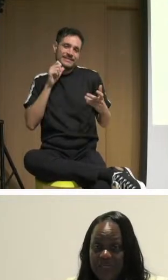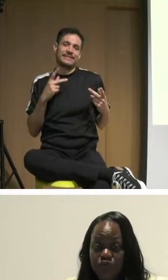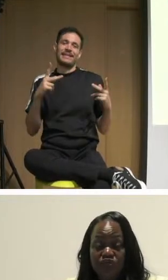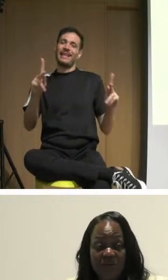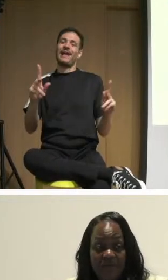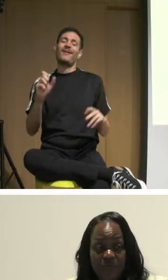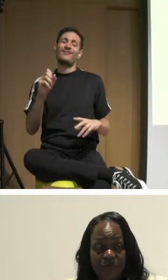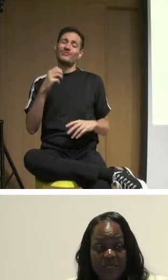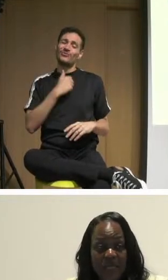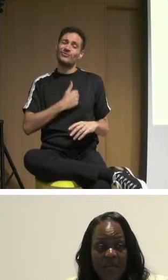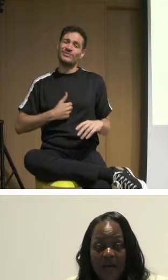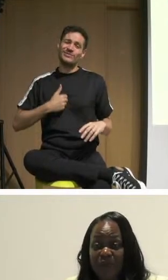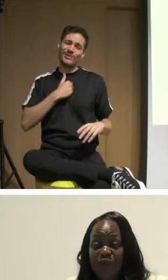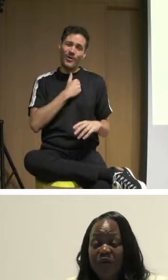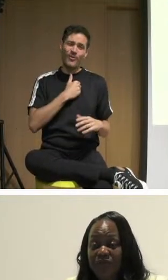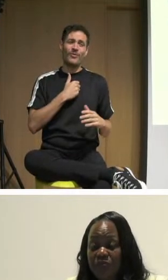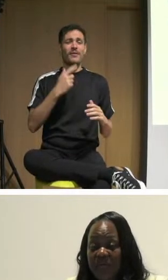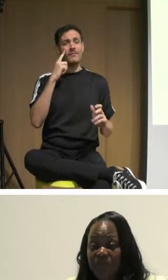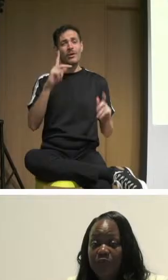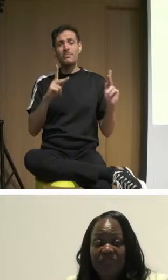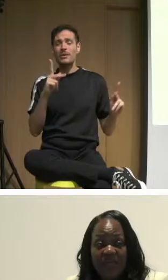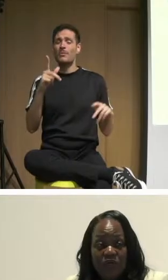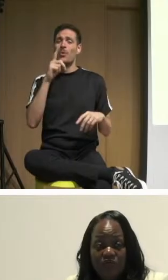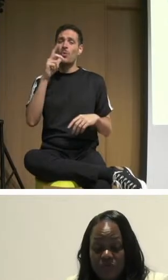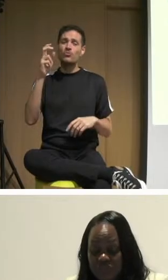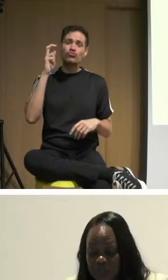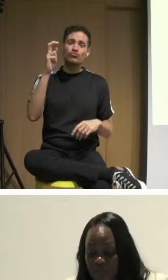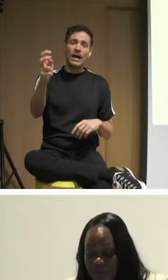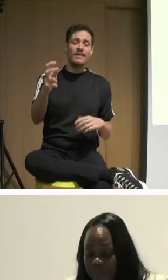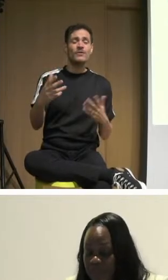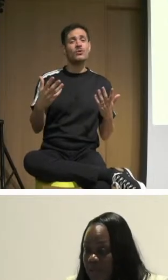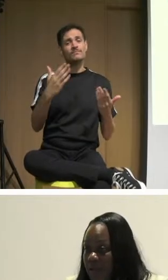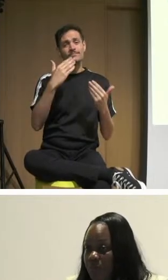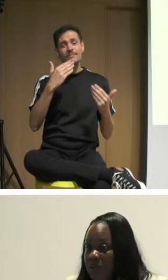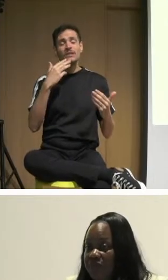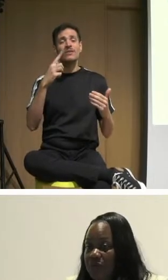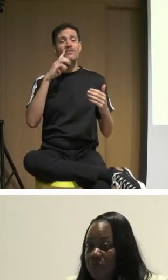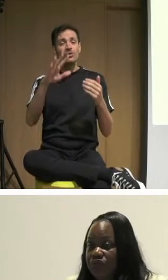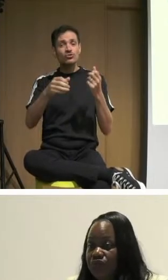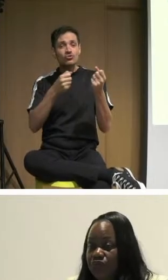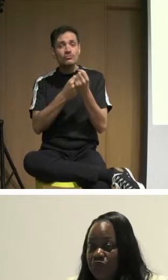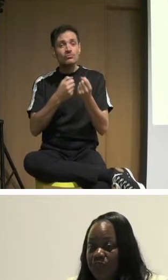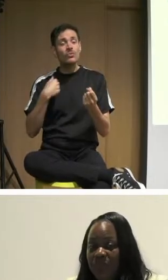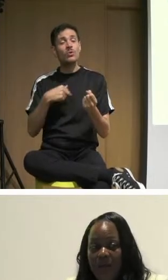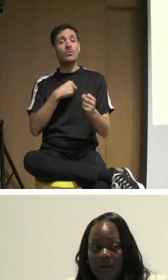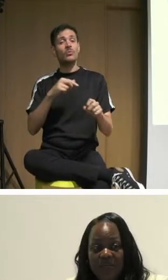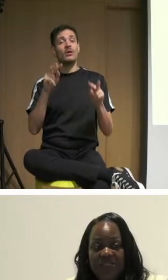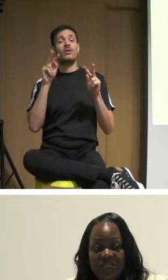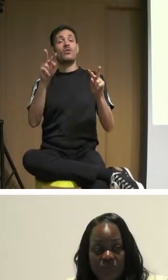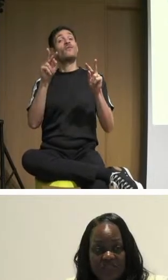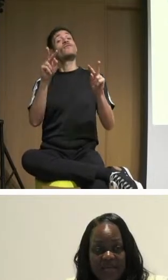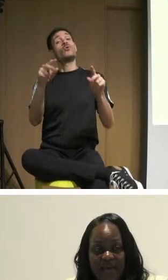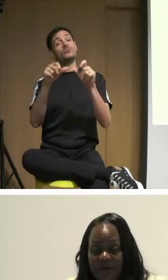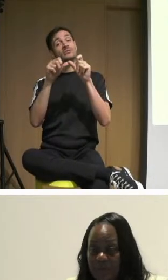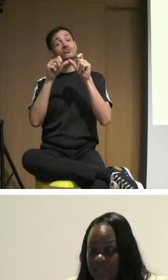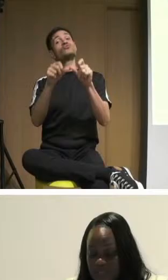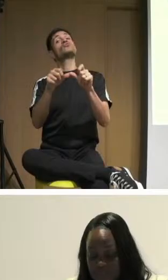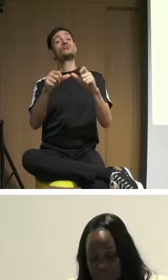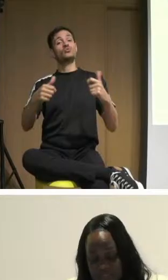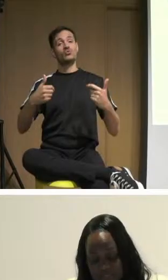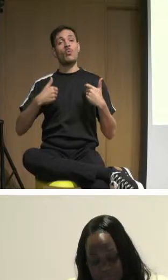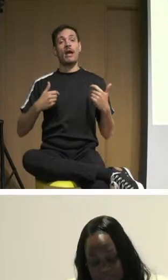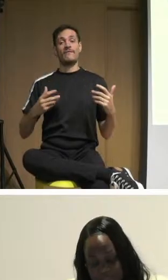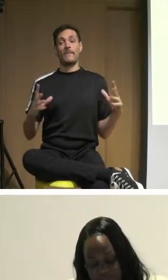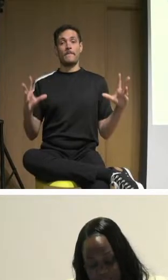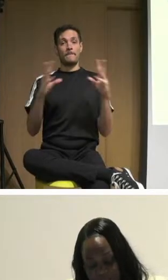those who traveled from wherever you came from. We thank you for your support, and we look forward to continuing to have our meeting. So